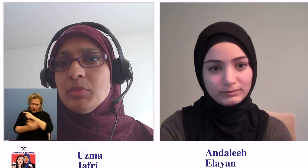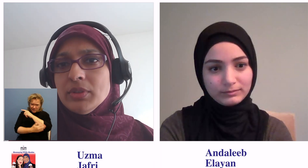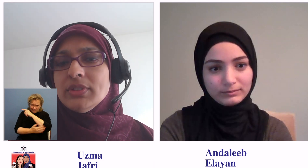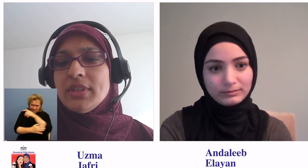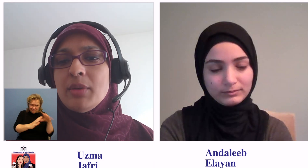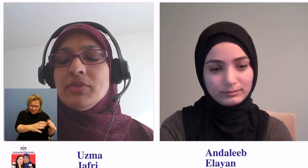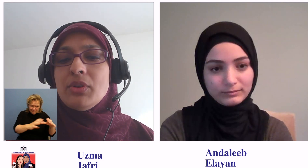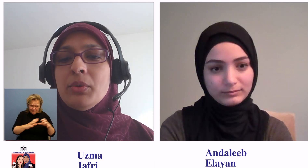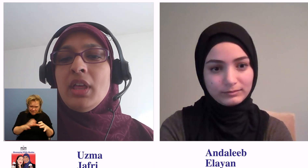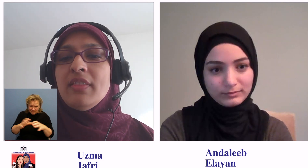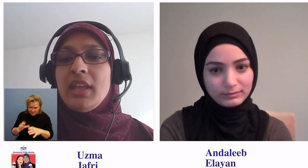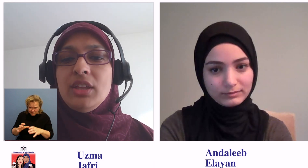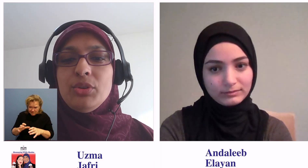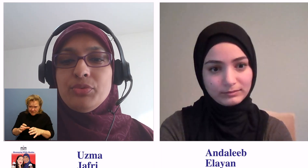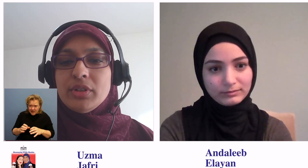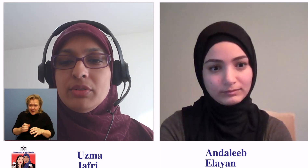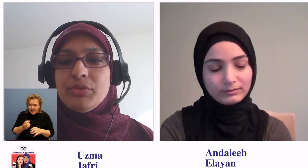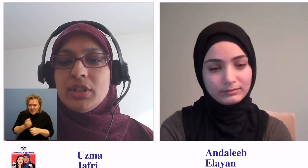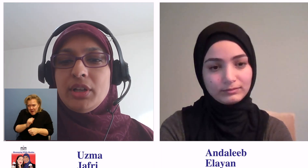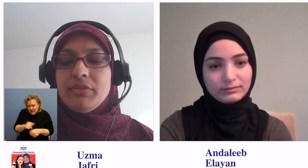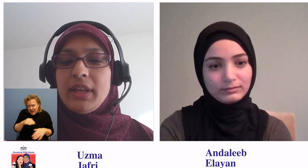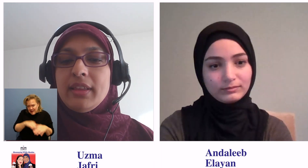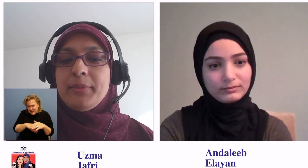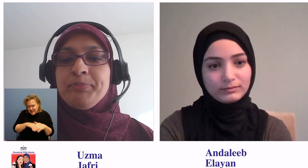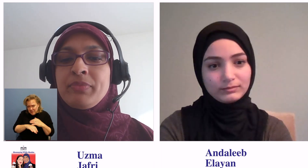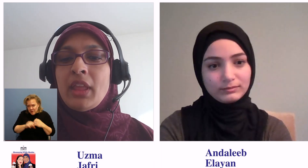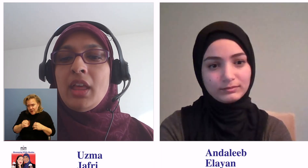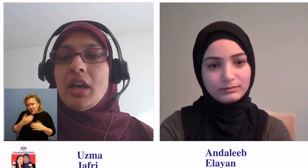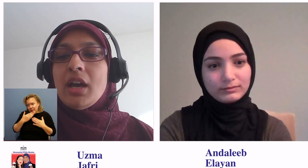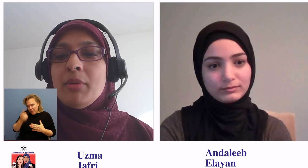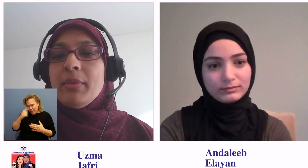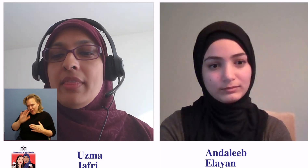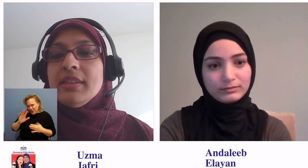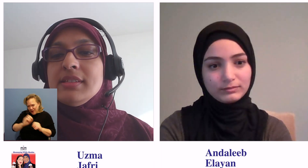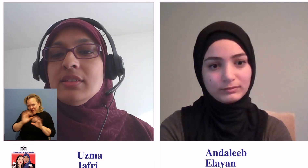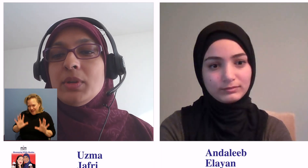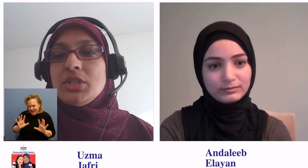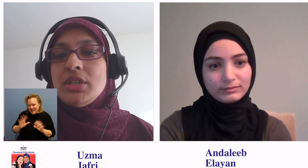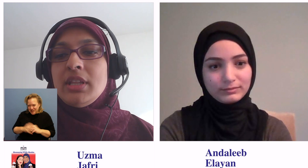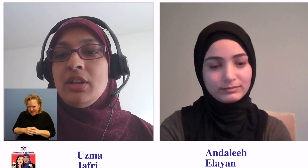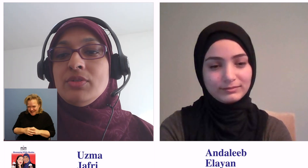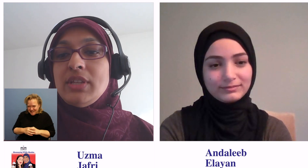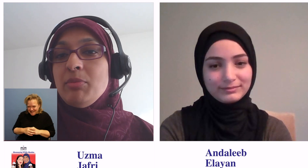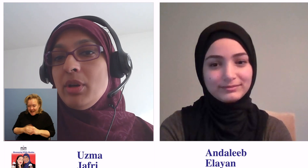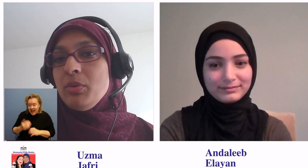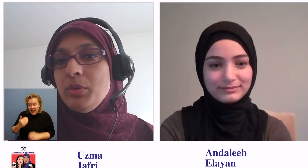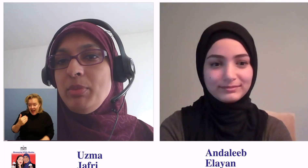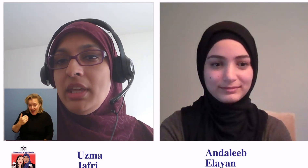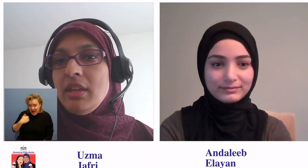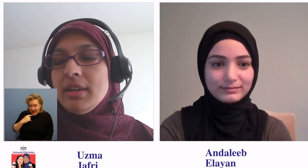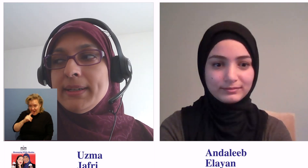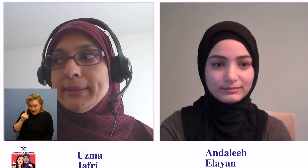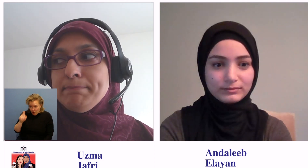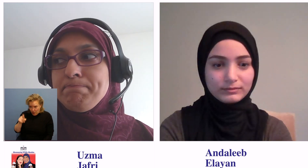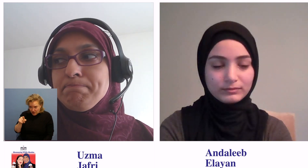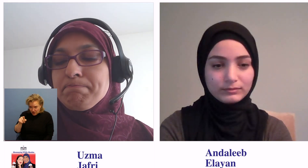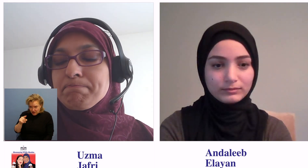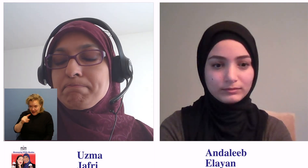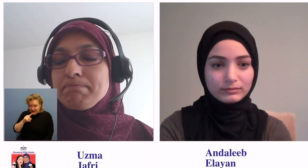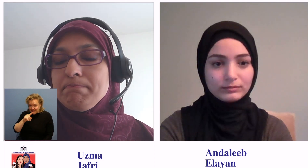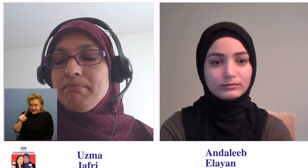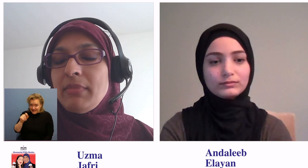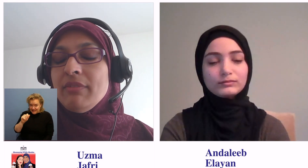accessible to them. So thank you for, for clarifying that. Um, this is a question that I know Zeba would be, um,